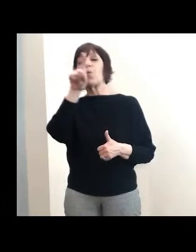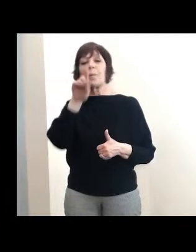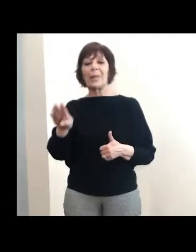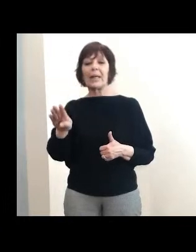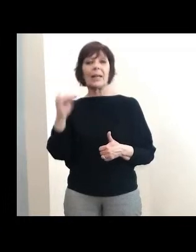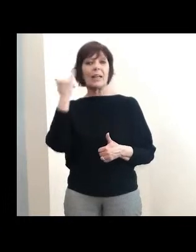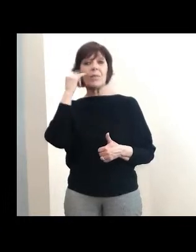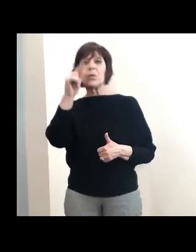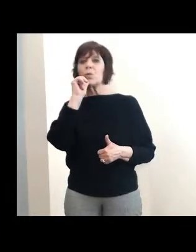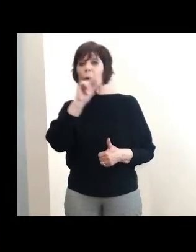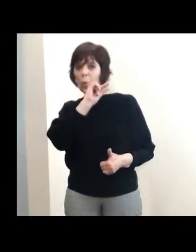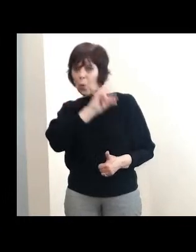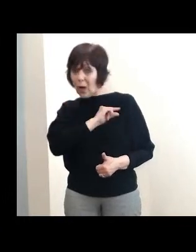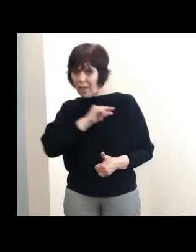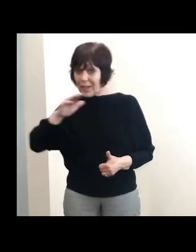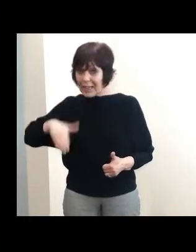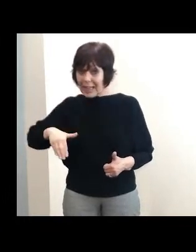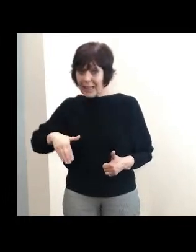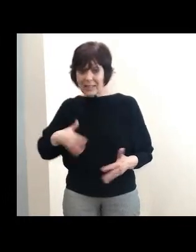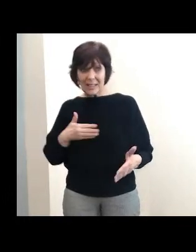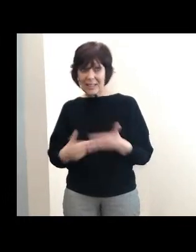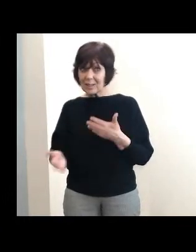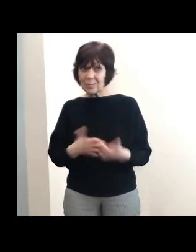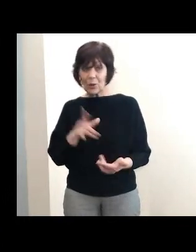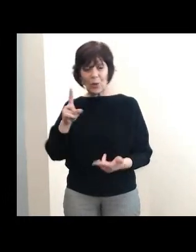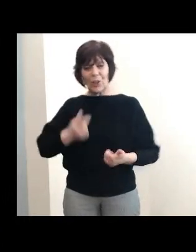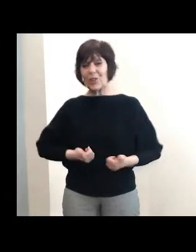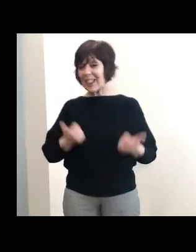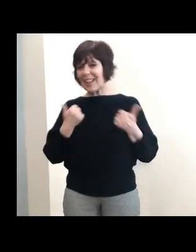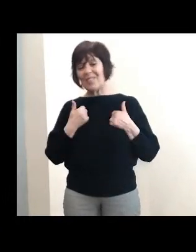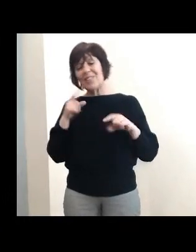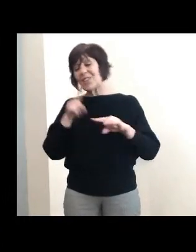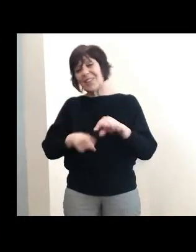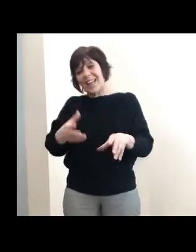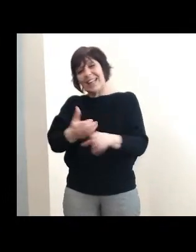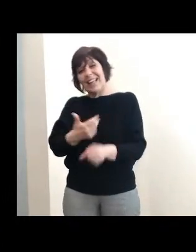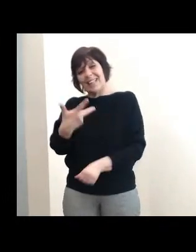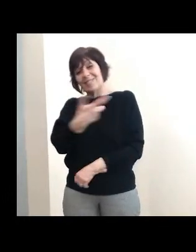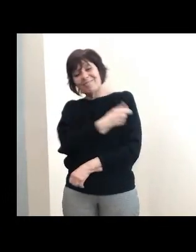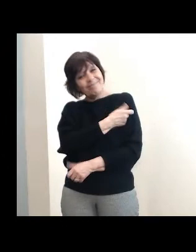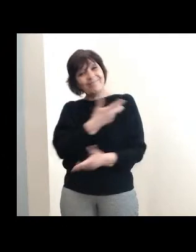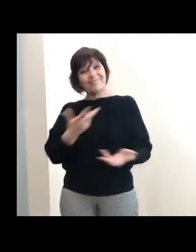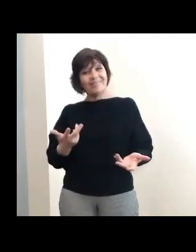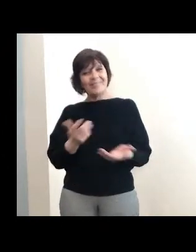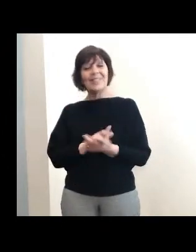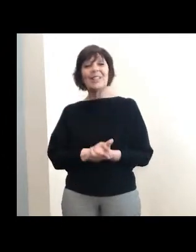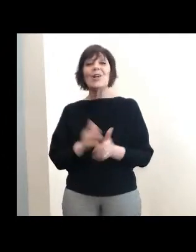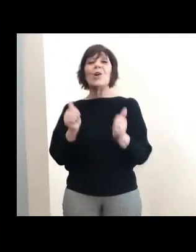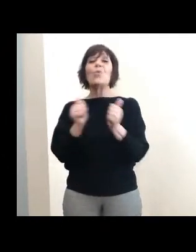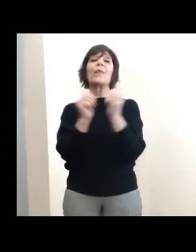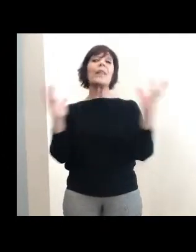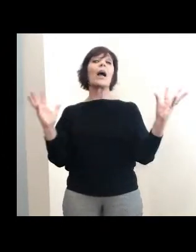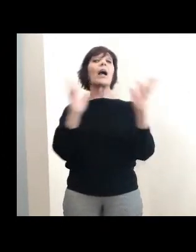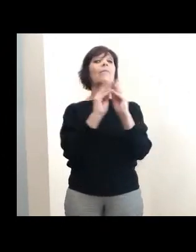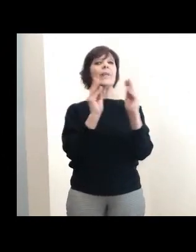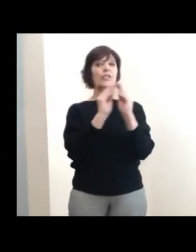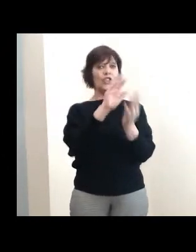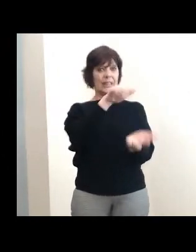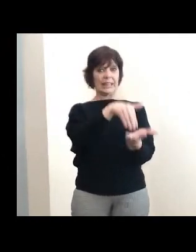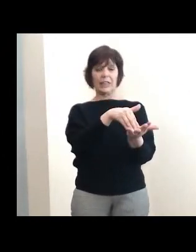qualify, regardless of where you live, you cannot get an appointment. And when it comes to the convention center,